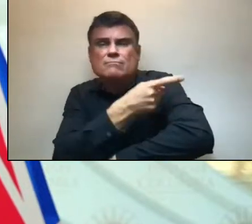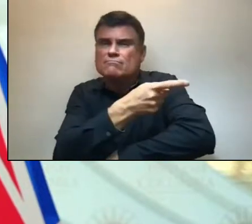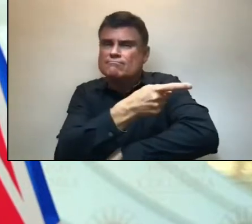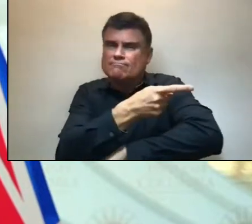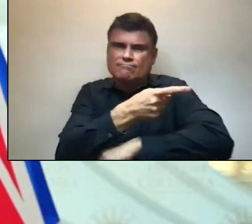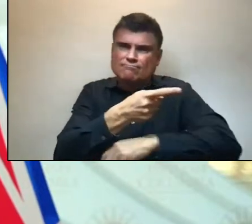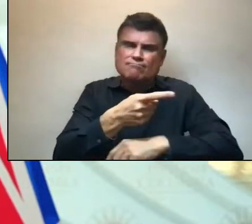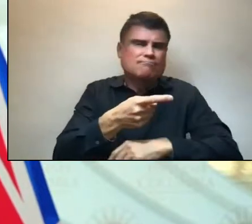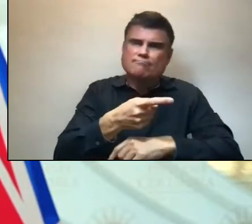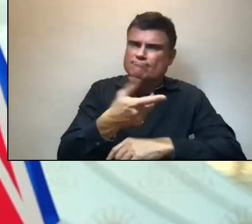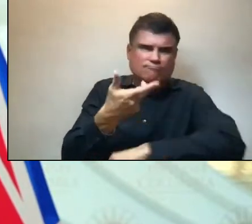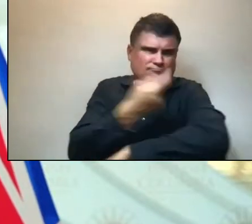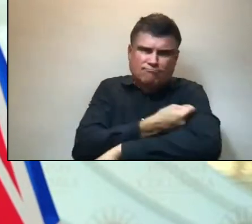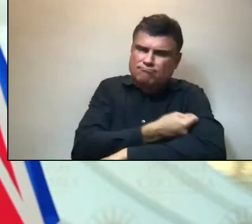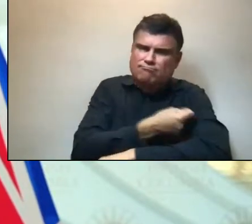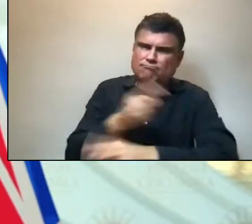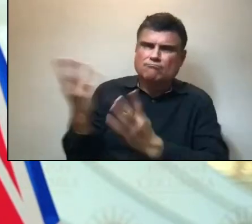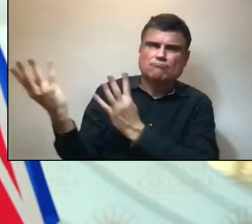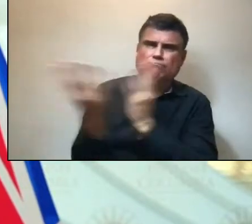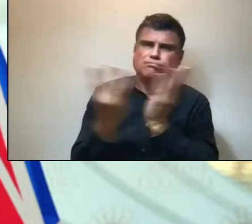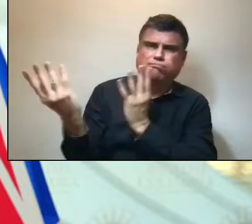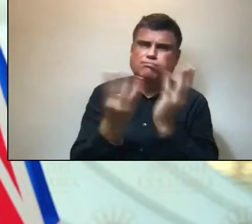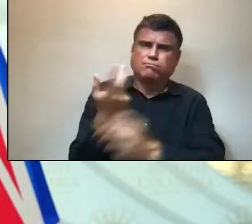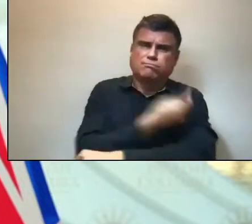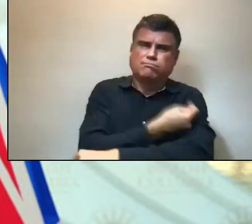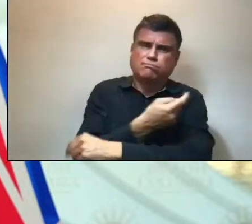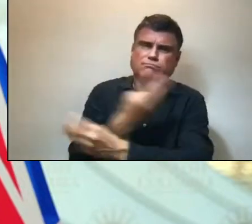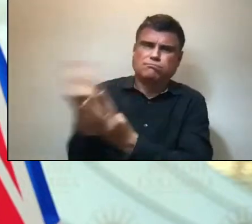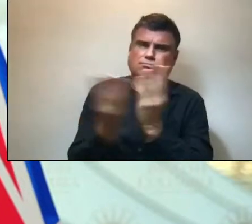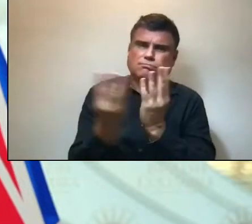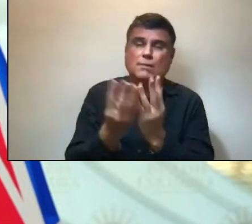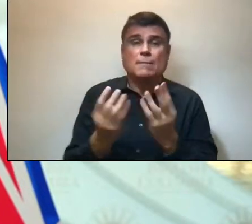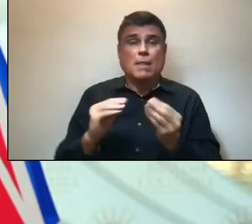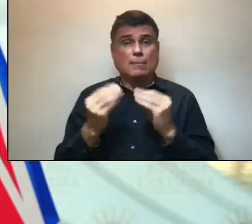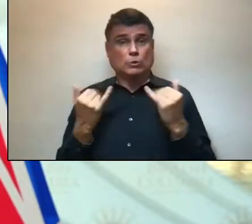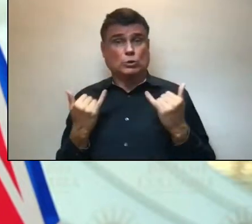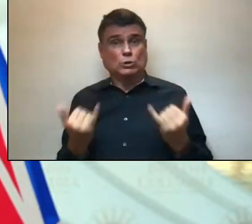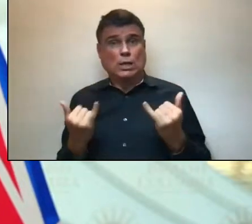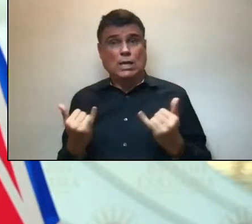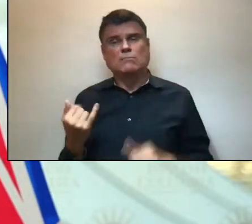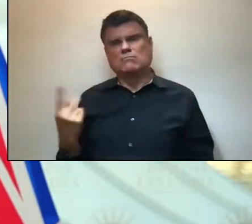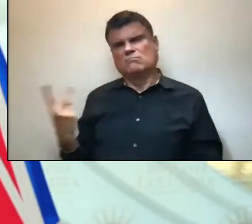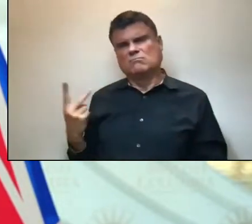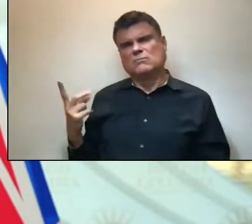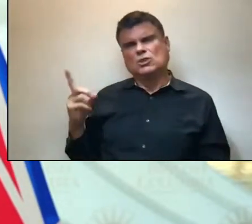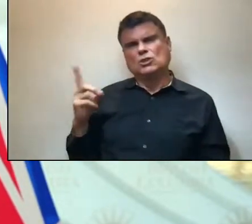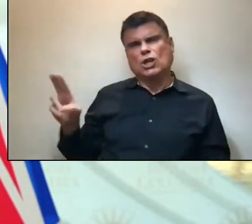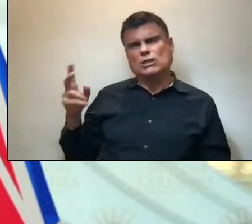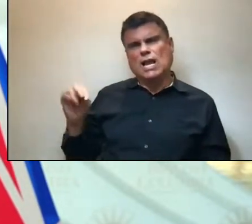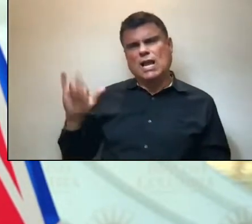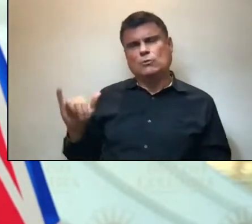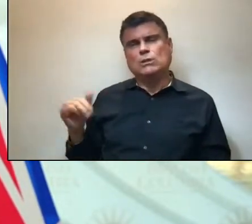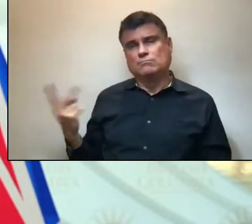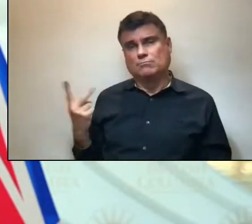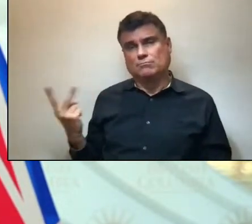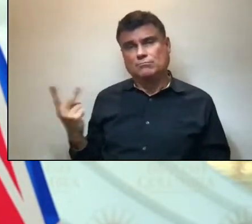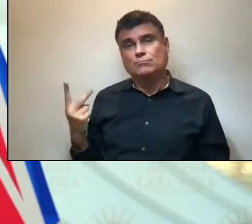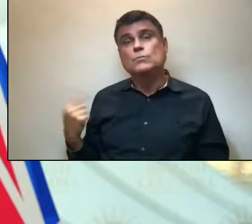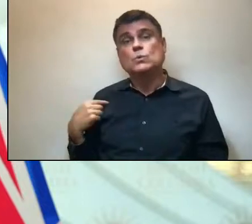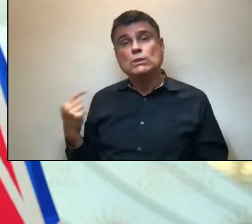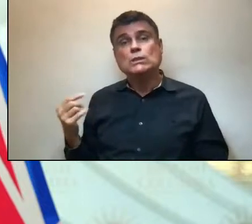today, this morning, here in Vancouver, Dr. Henry and I visited a pharmacy that's part of the